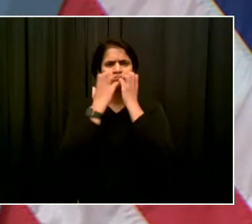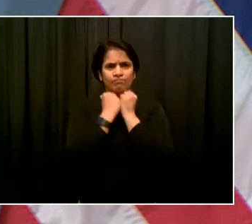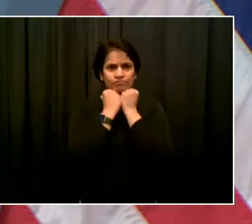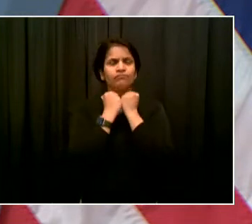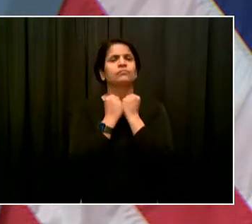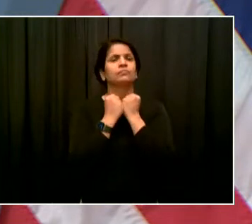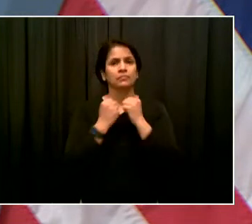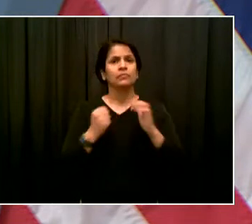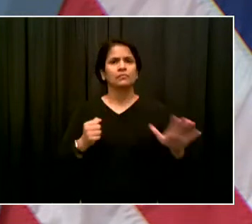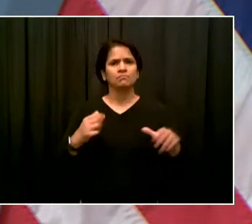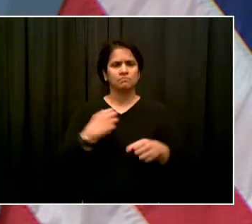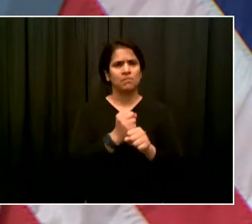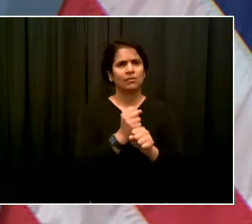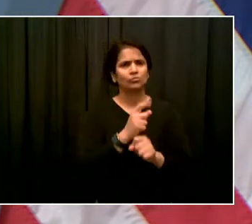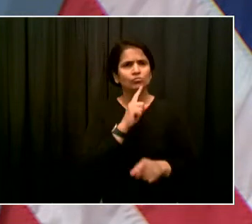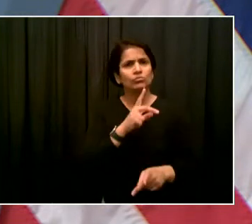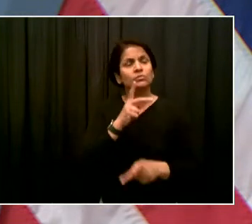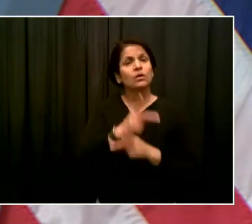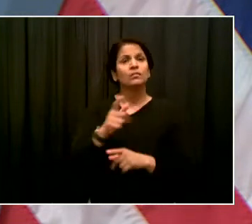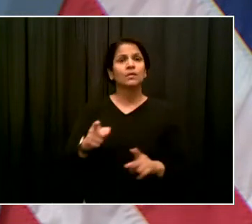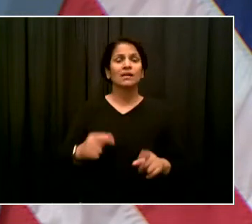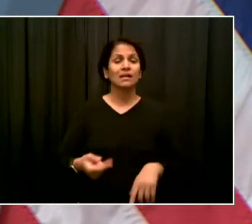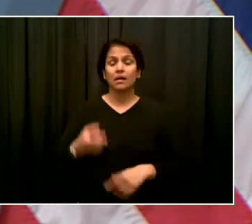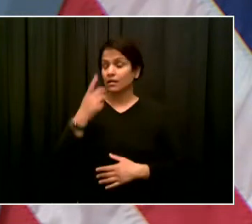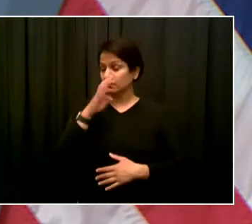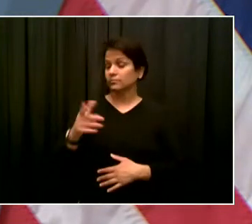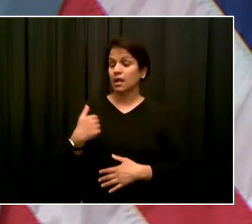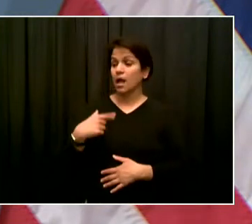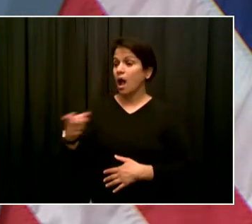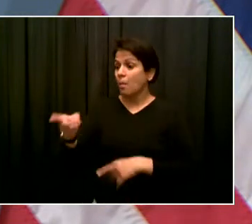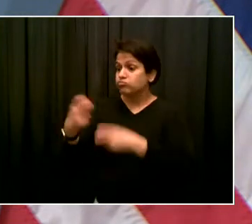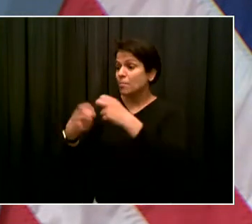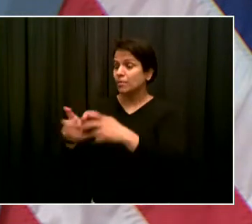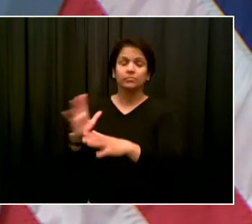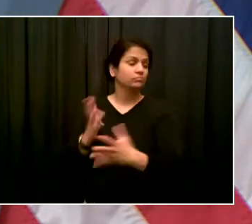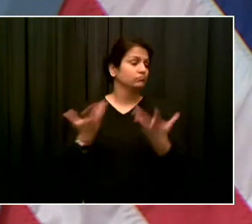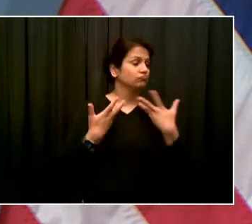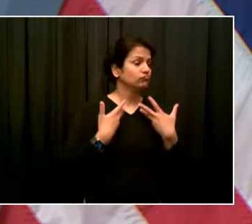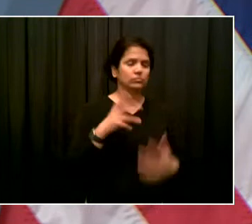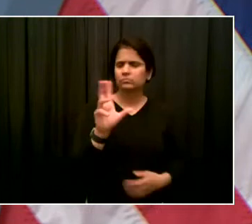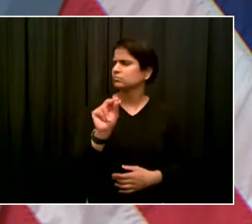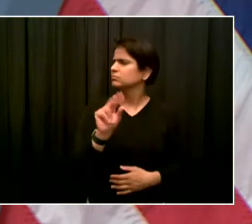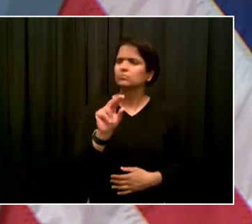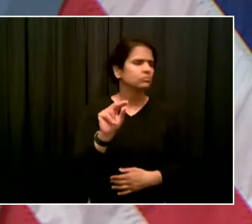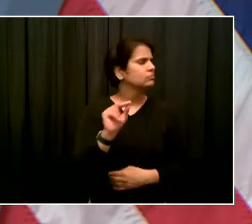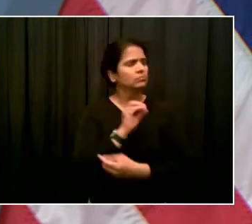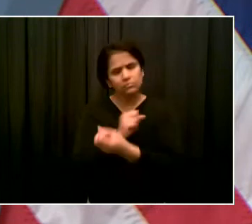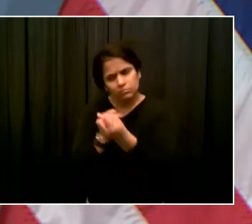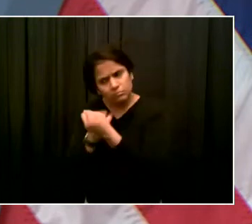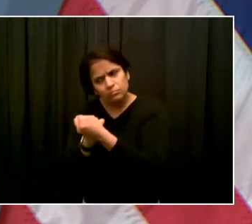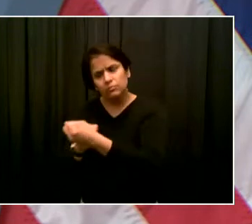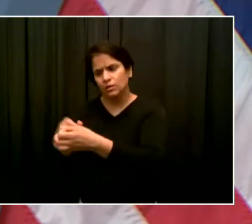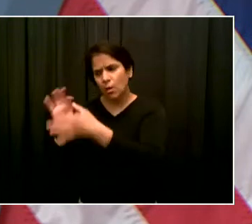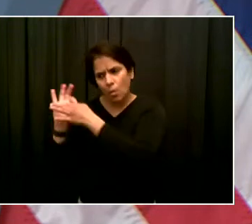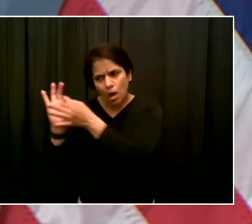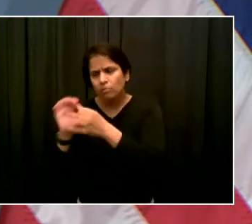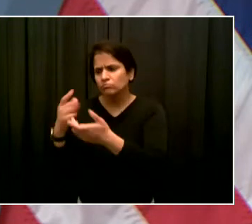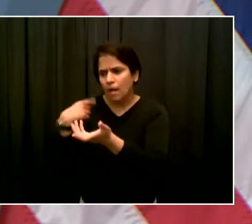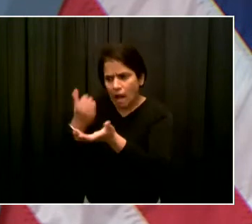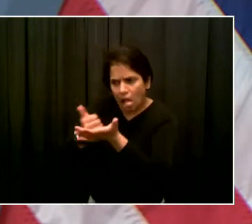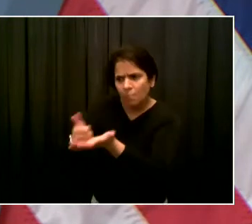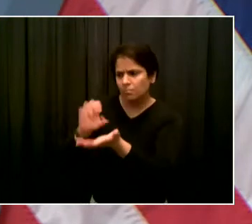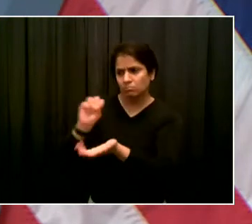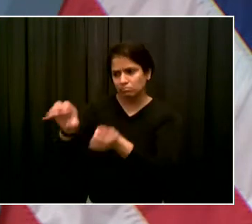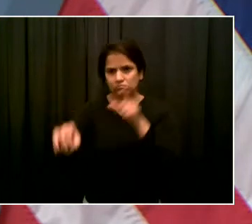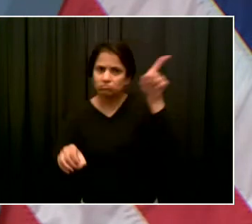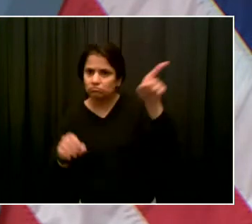therapists, doulas, and doctors to reach out to their patients to encourage them to be vaccinated.